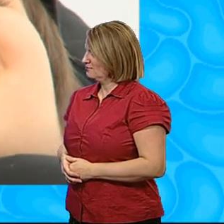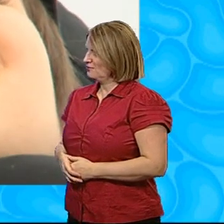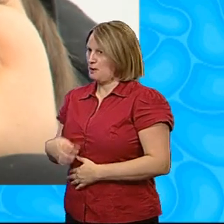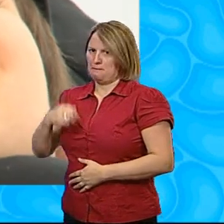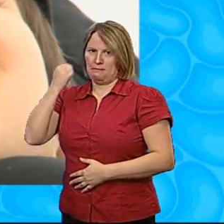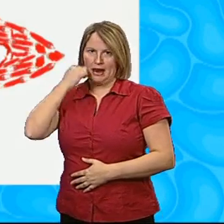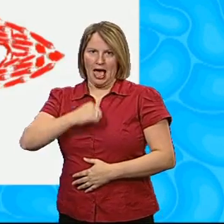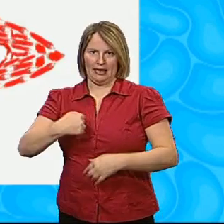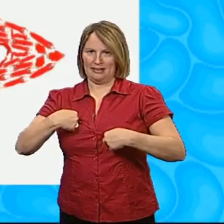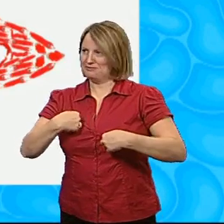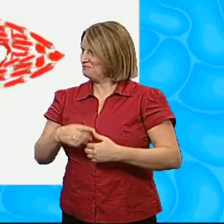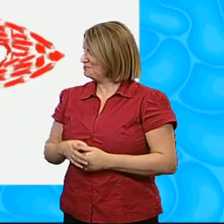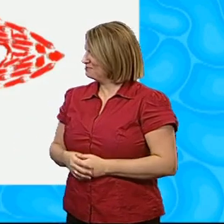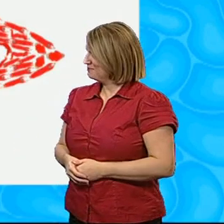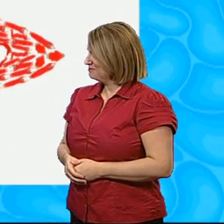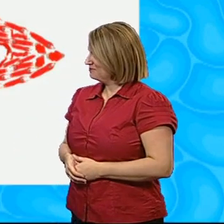I'm black.